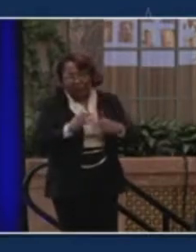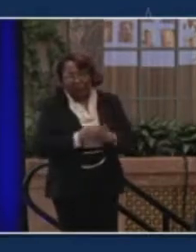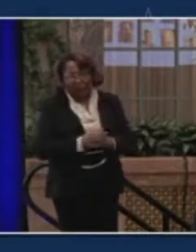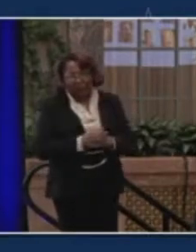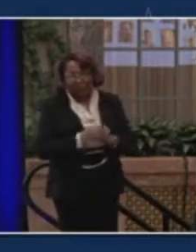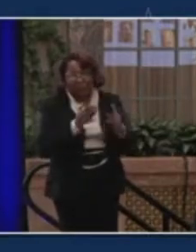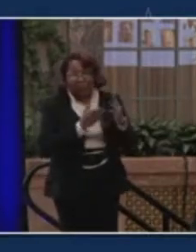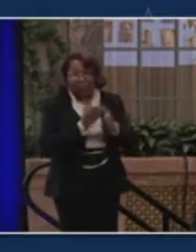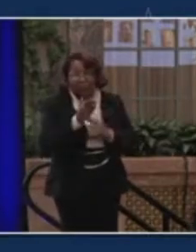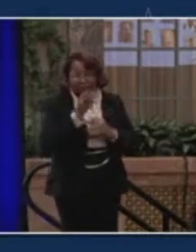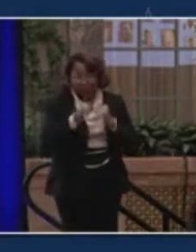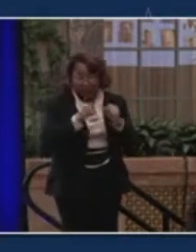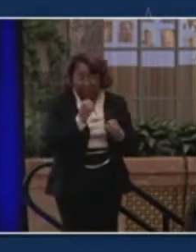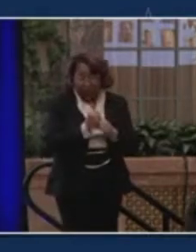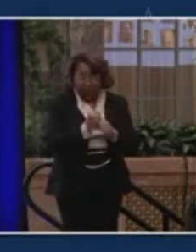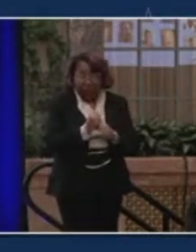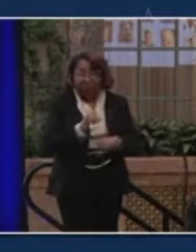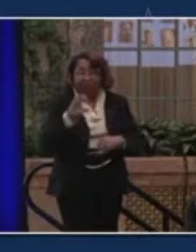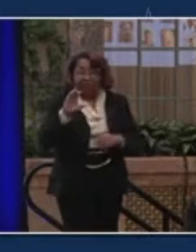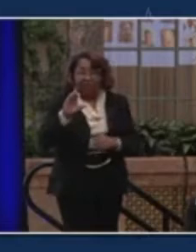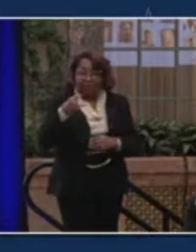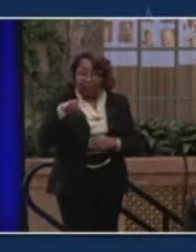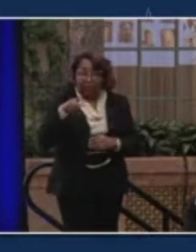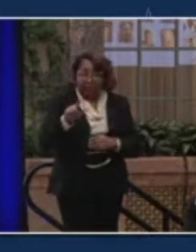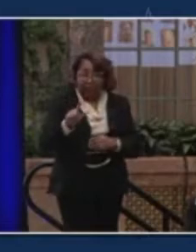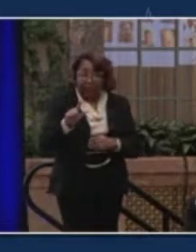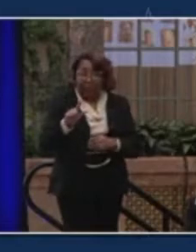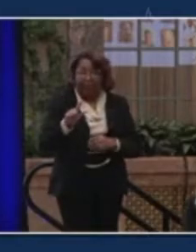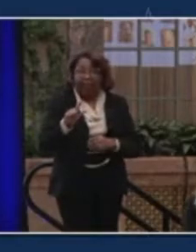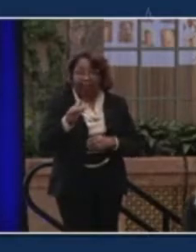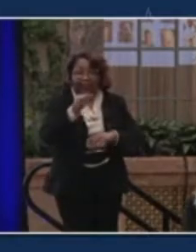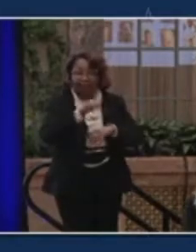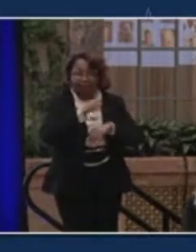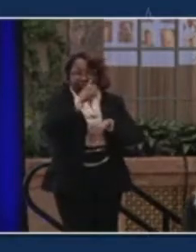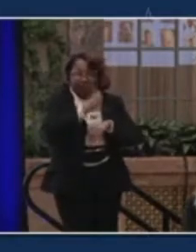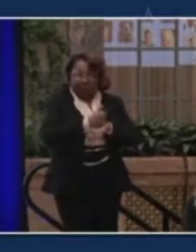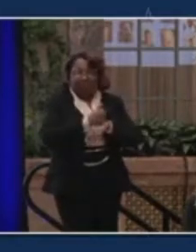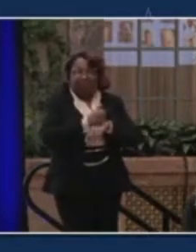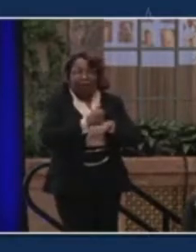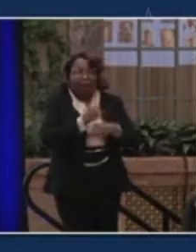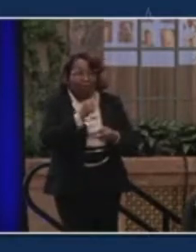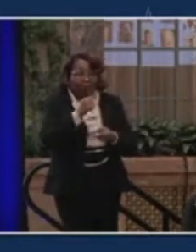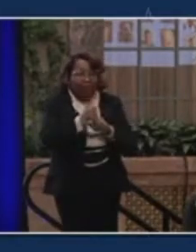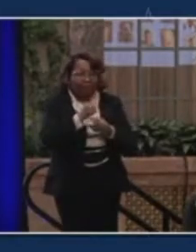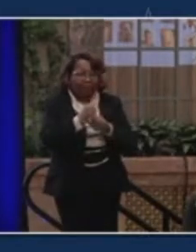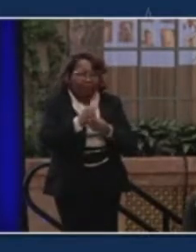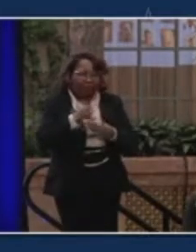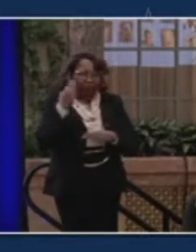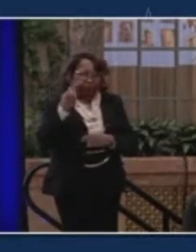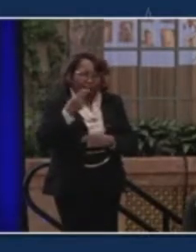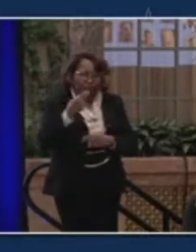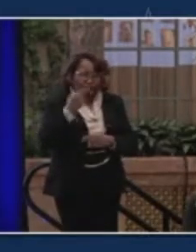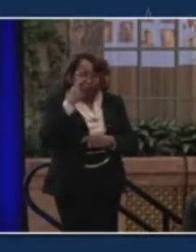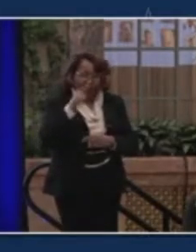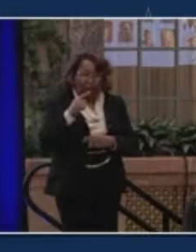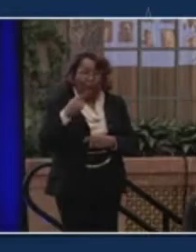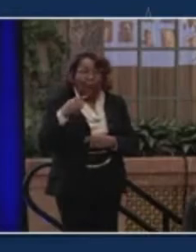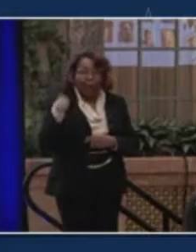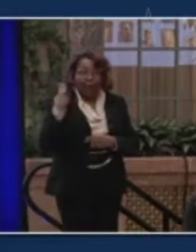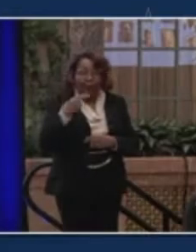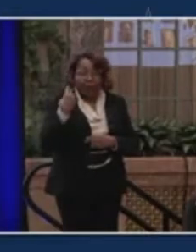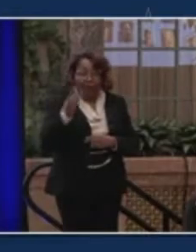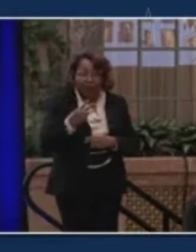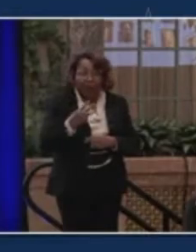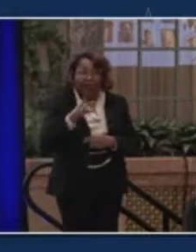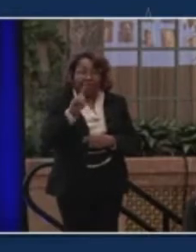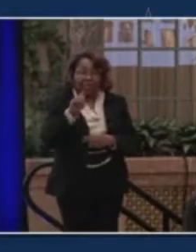Through the years, CBL has housed the archives of Mayor Washington, and here I have to give a shout out to